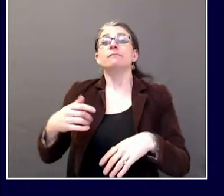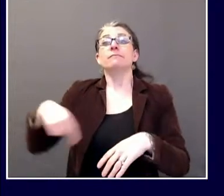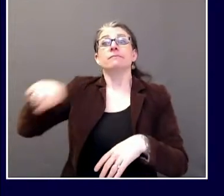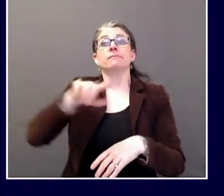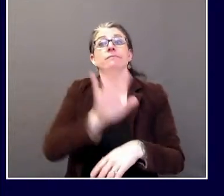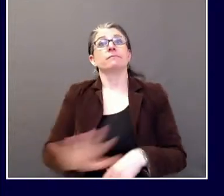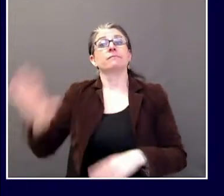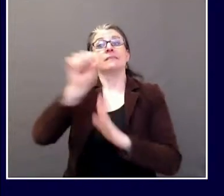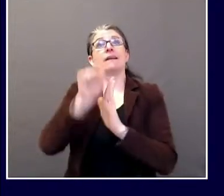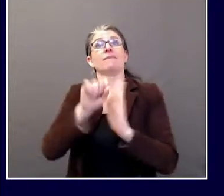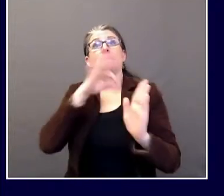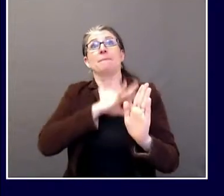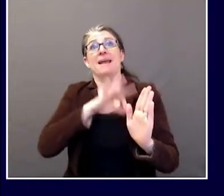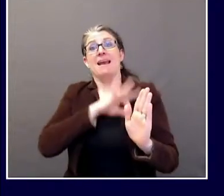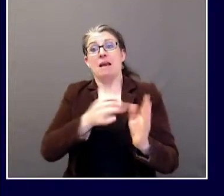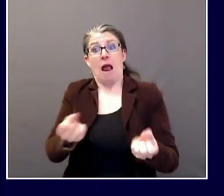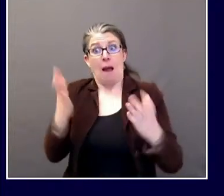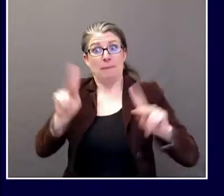Of those,